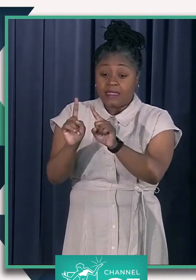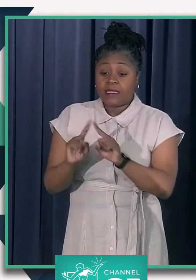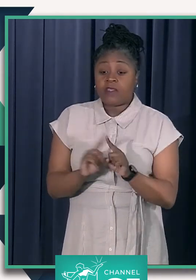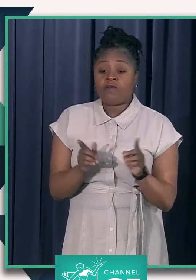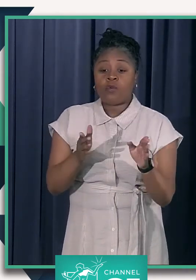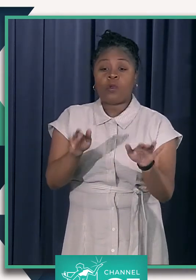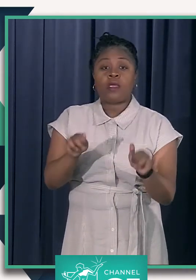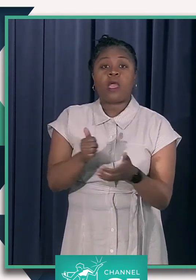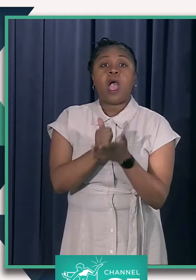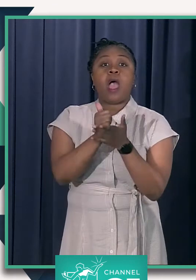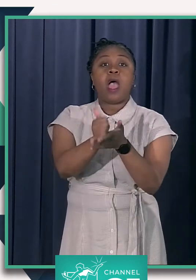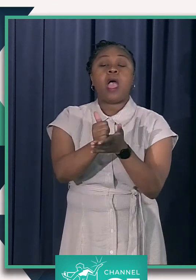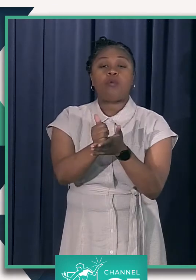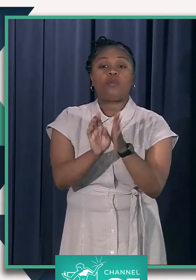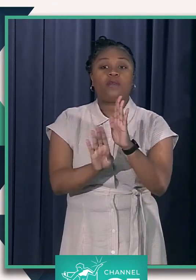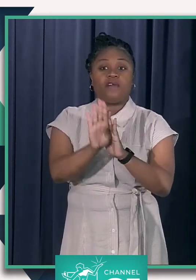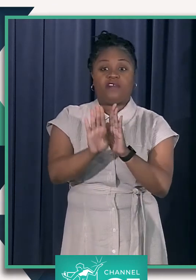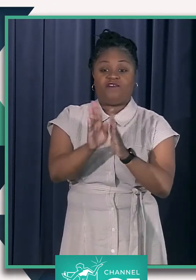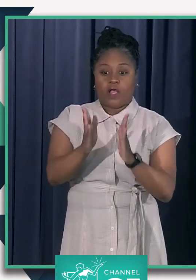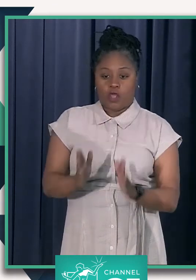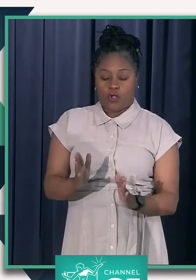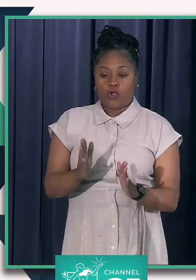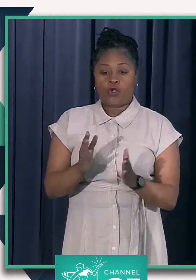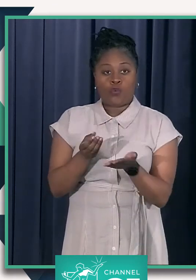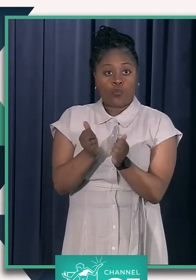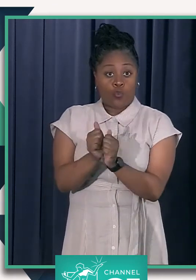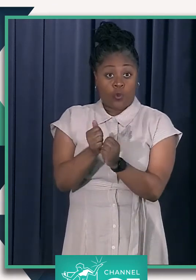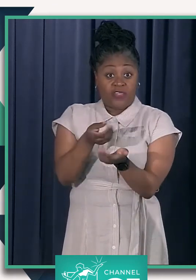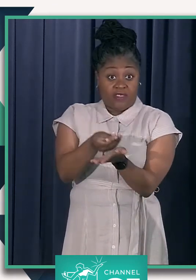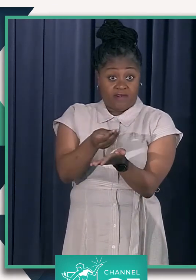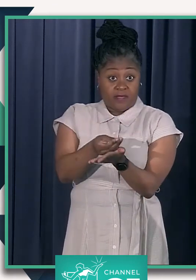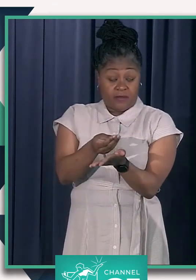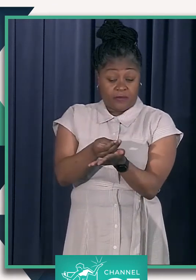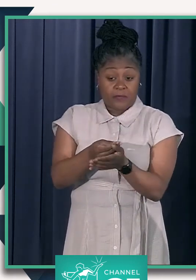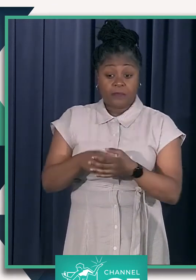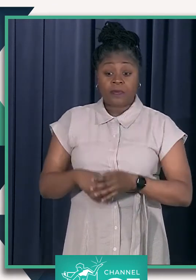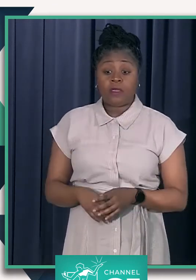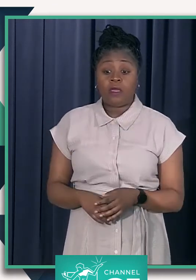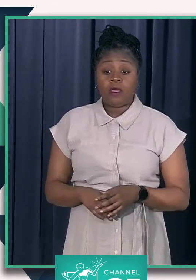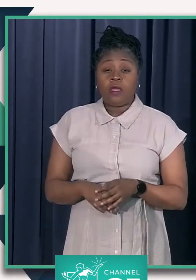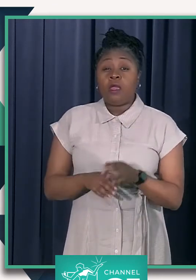financial needs. So there will be pre-development grants and loans,